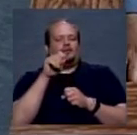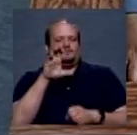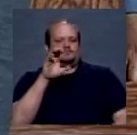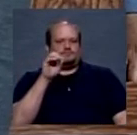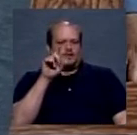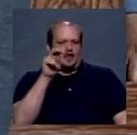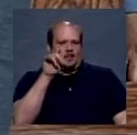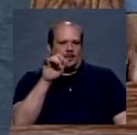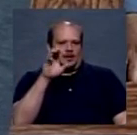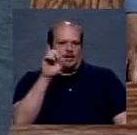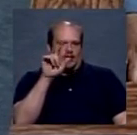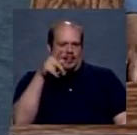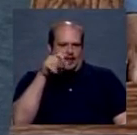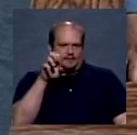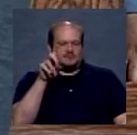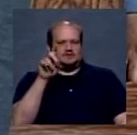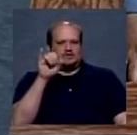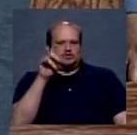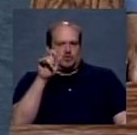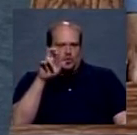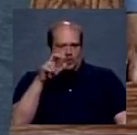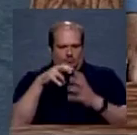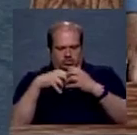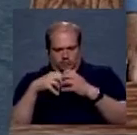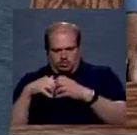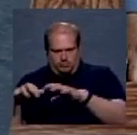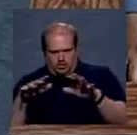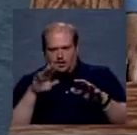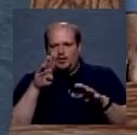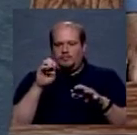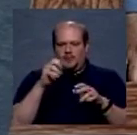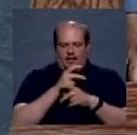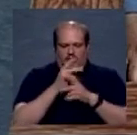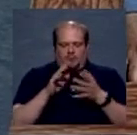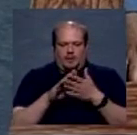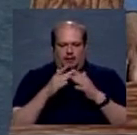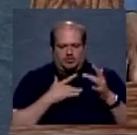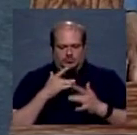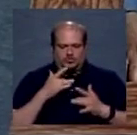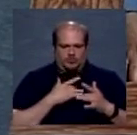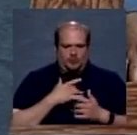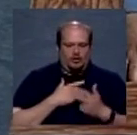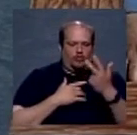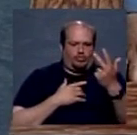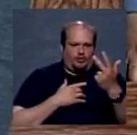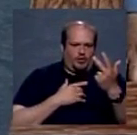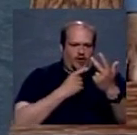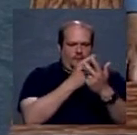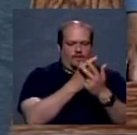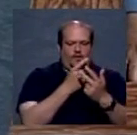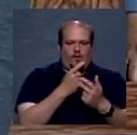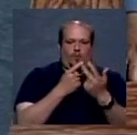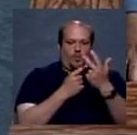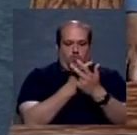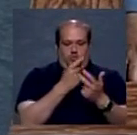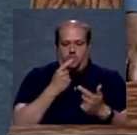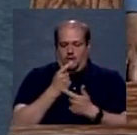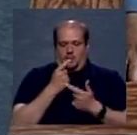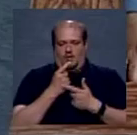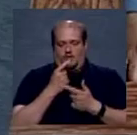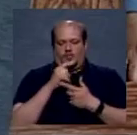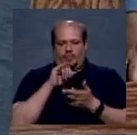disorder, beekeepers and non-beekeepers alike became very concerned. After all, one out of every 3 bites of the food that we eat is